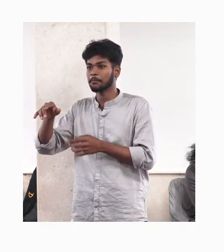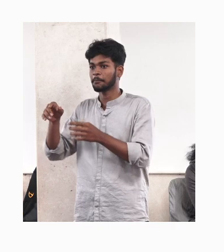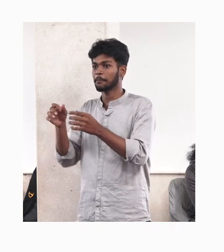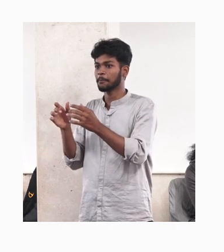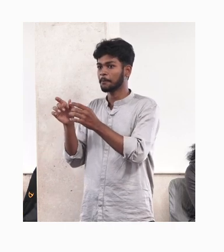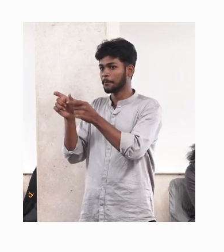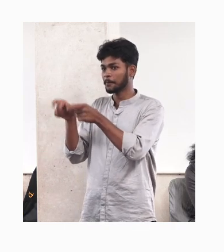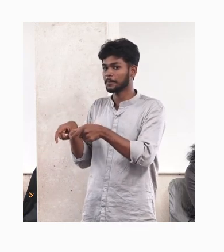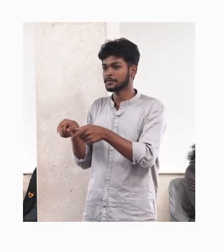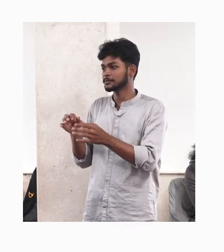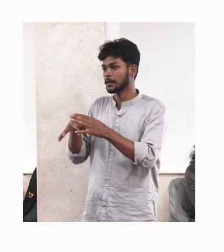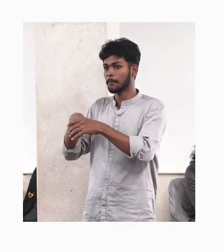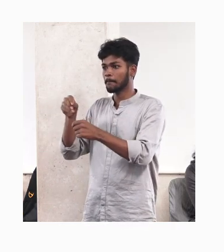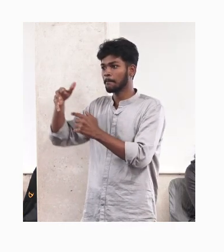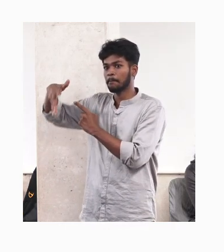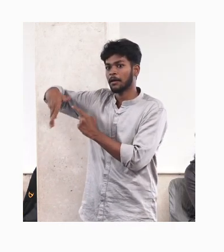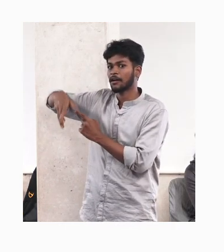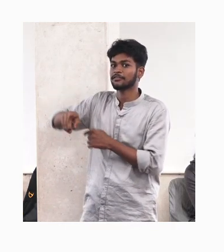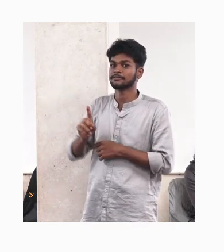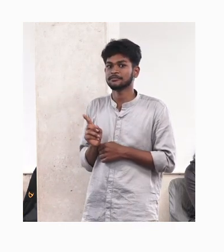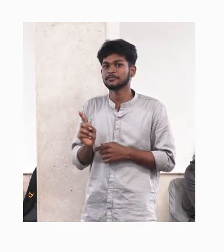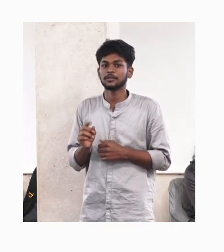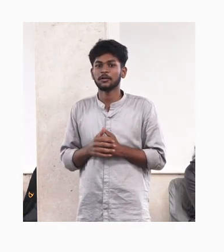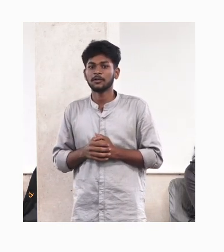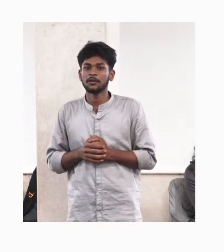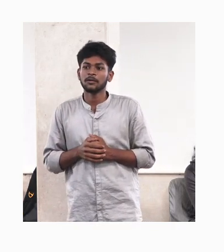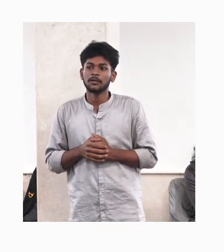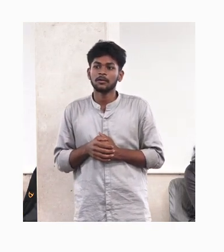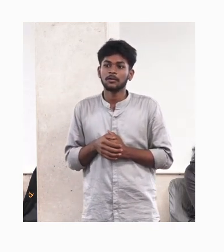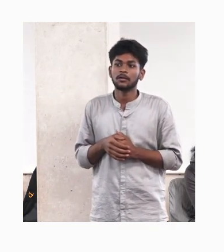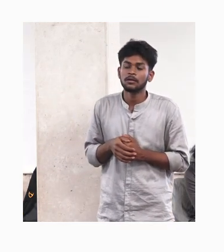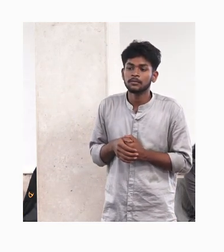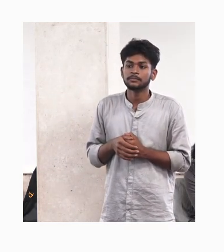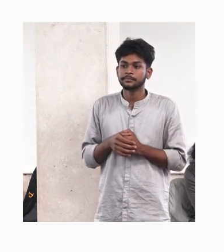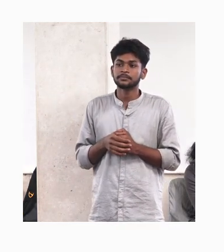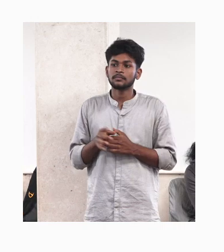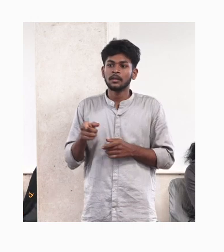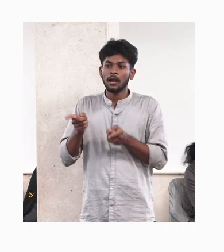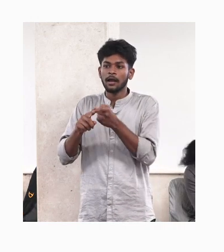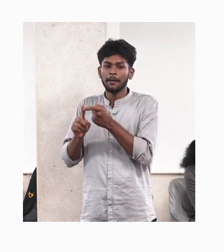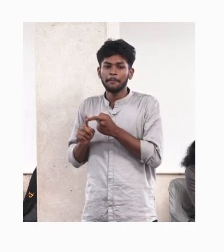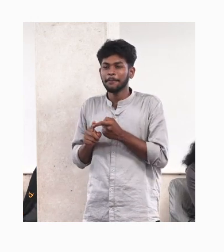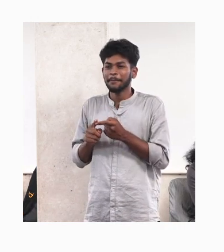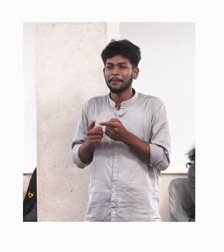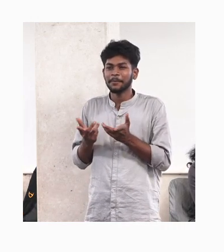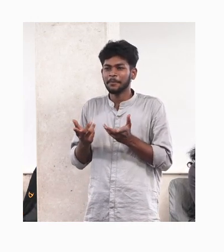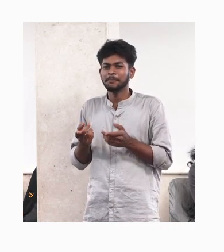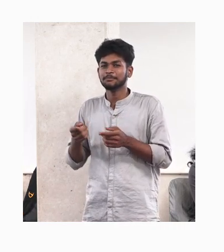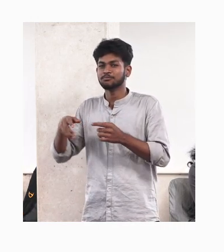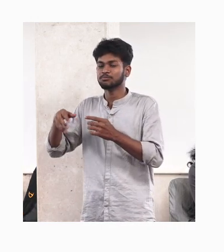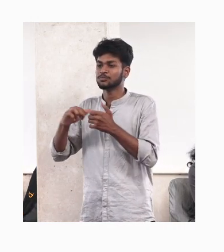not behind him. So this allows to a bit more trusting